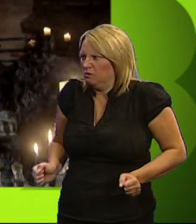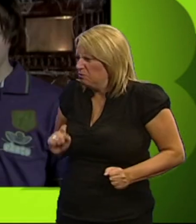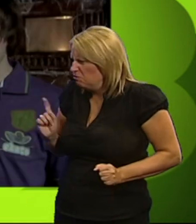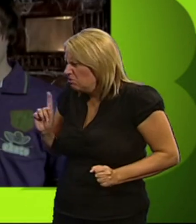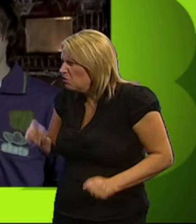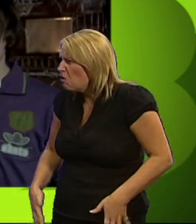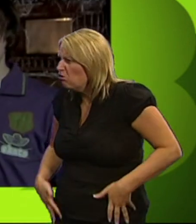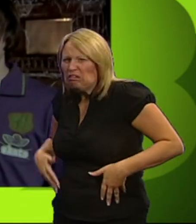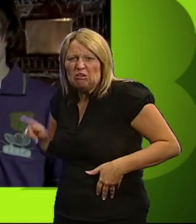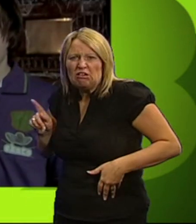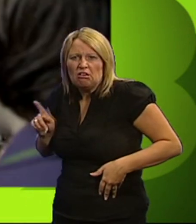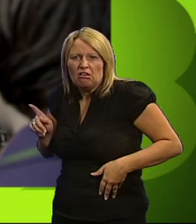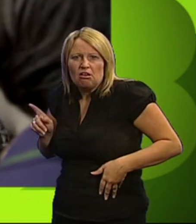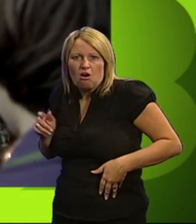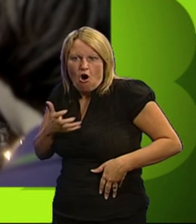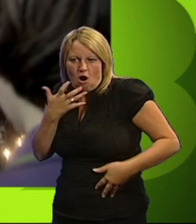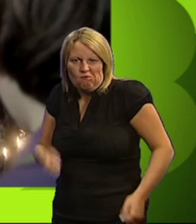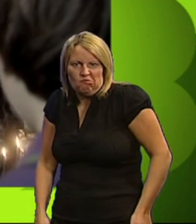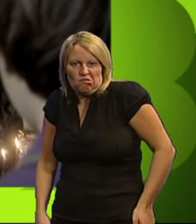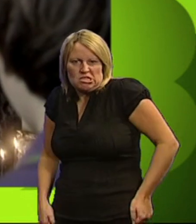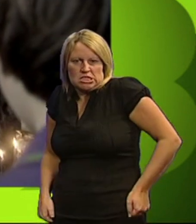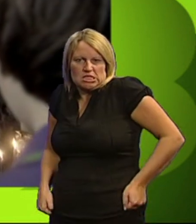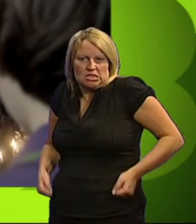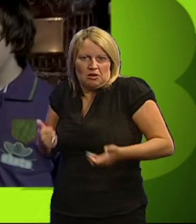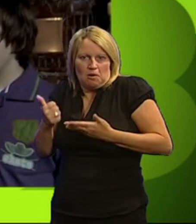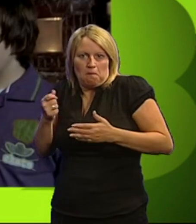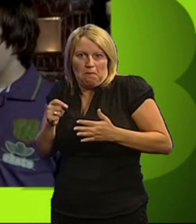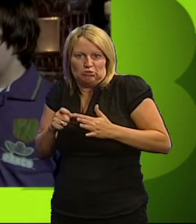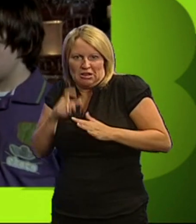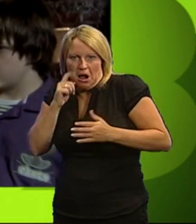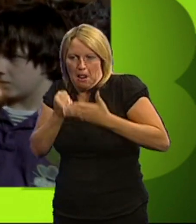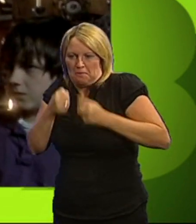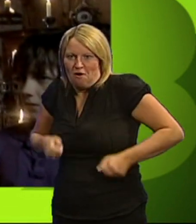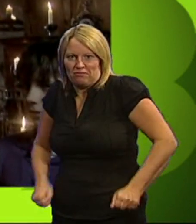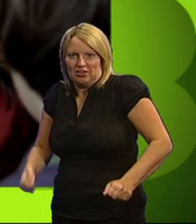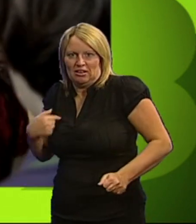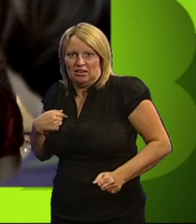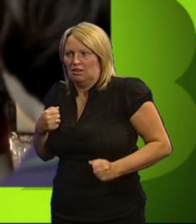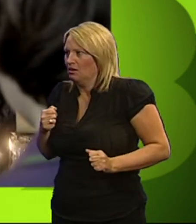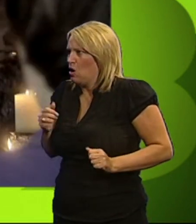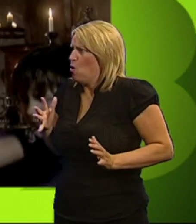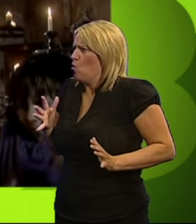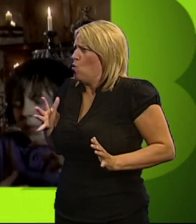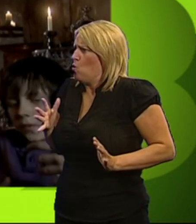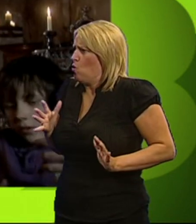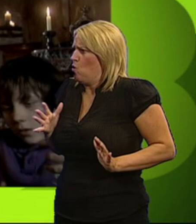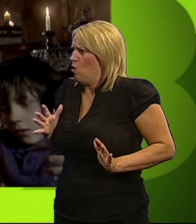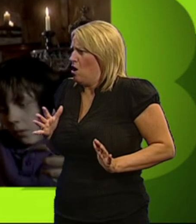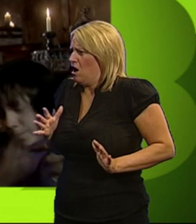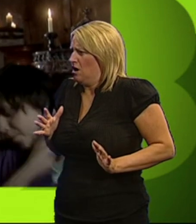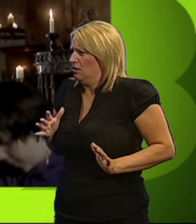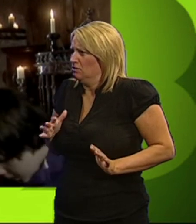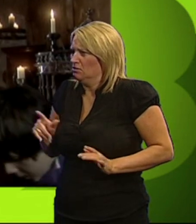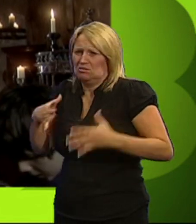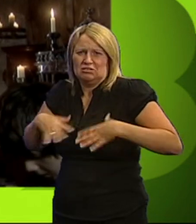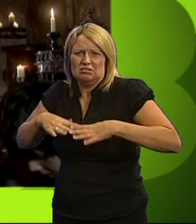What are you wearing? Old stuff, eh? If Patrick can pull it off, so can I. Ow! Dad, you don't